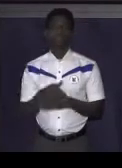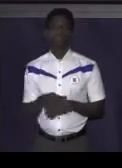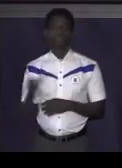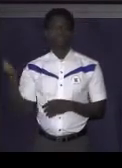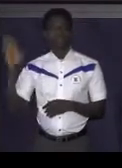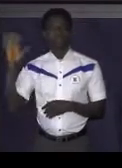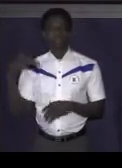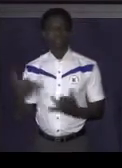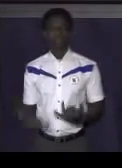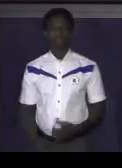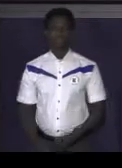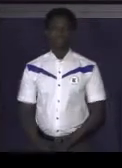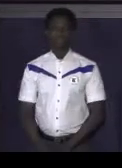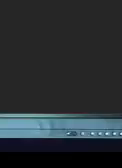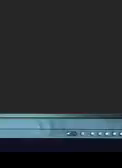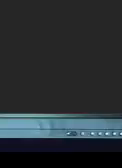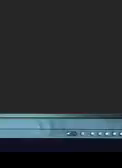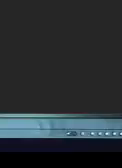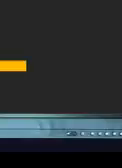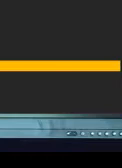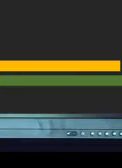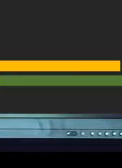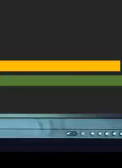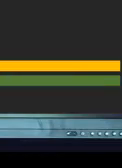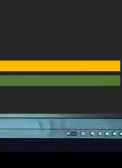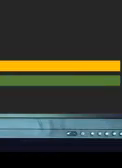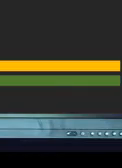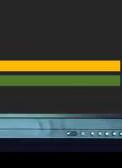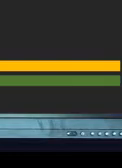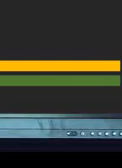mathematicians. Bye-bye now.